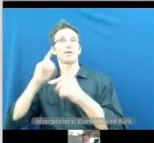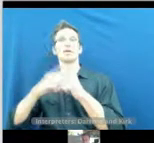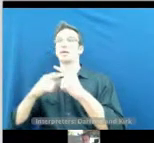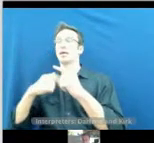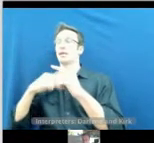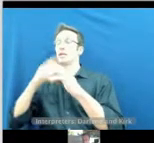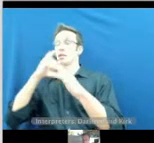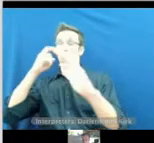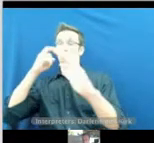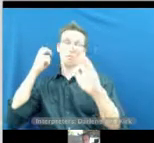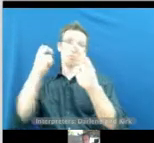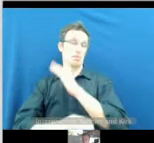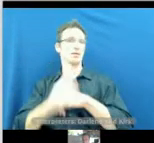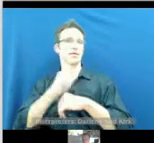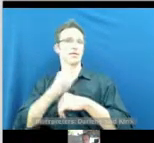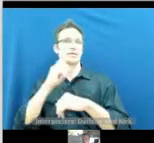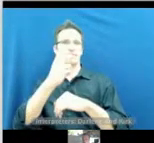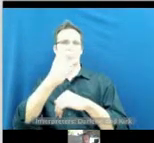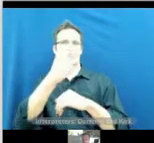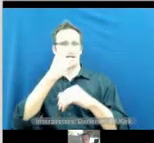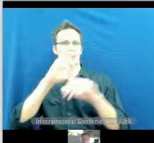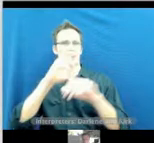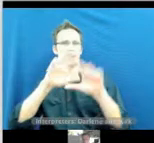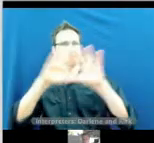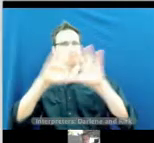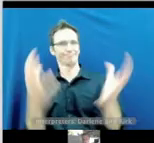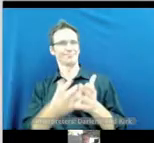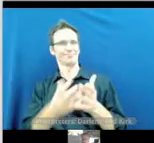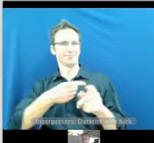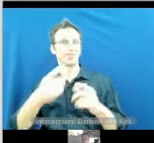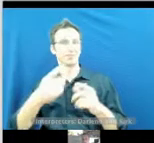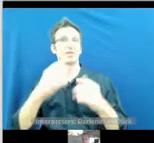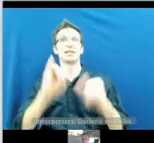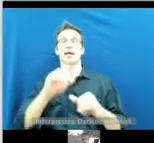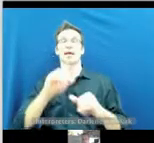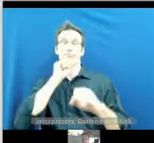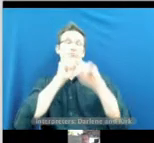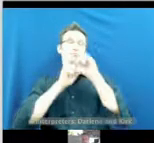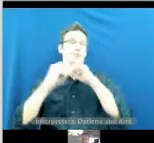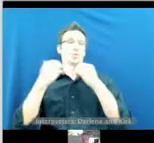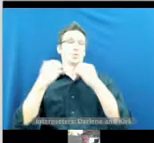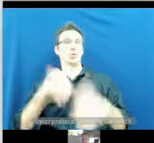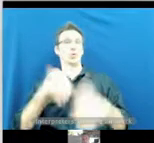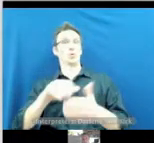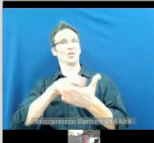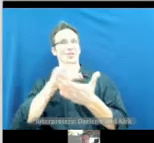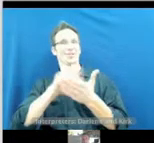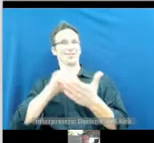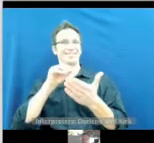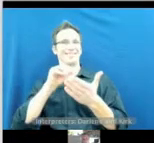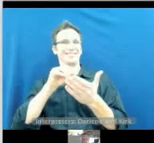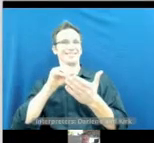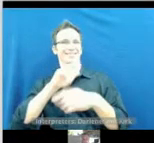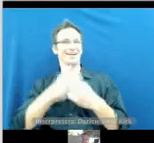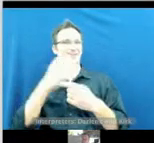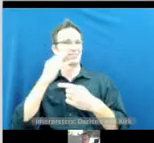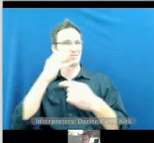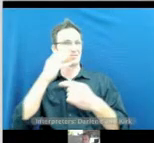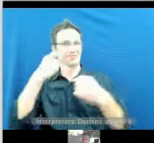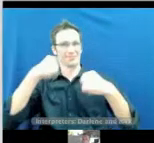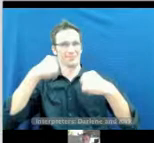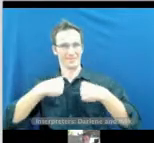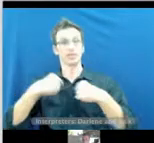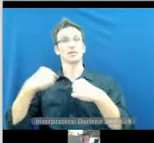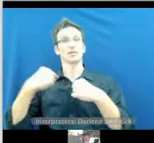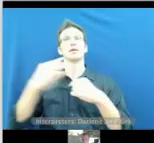deaf blindness, and what a learning experience that was, because of course in my training there was a